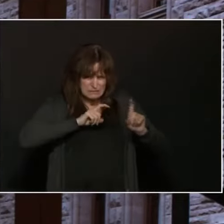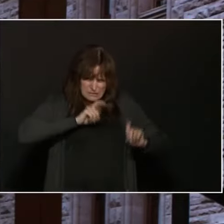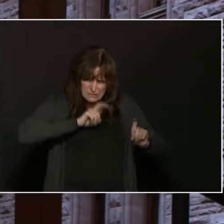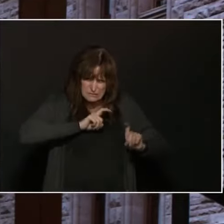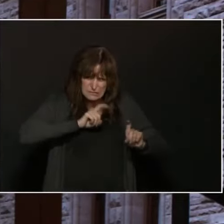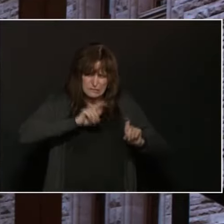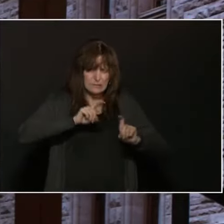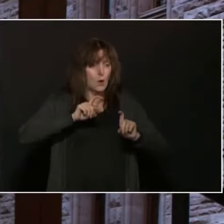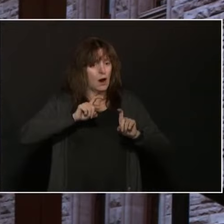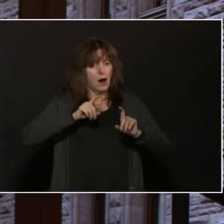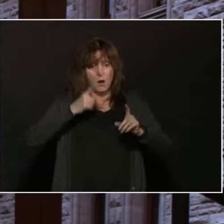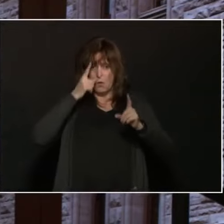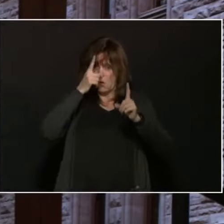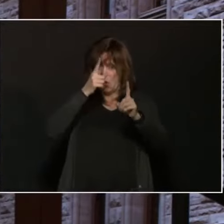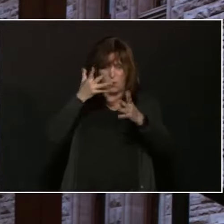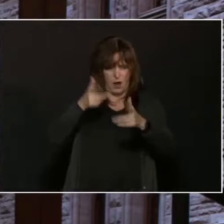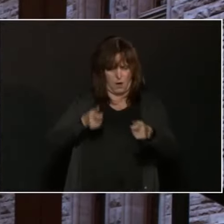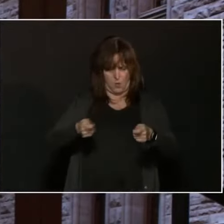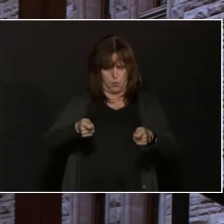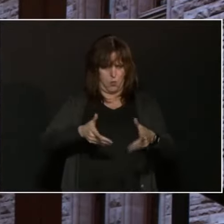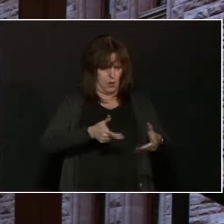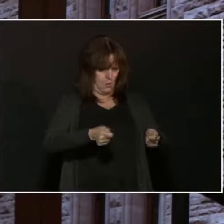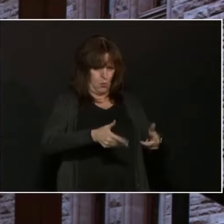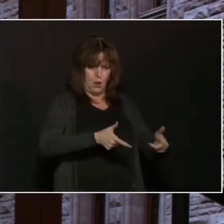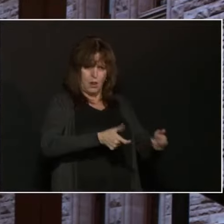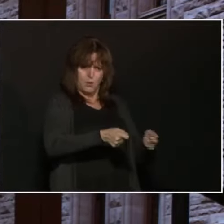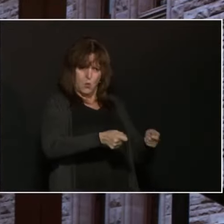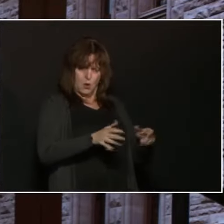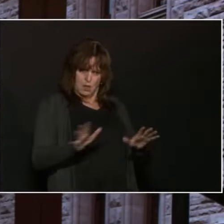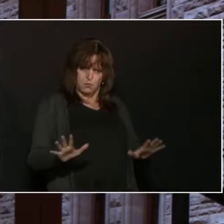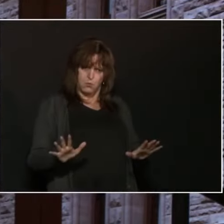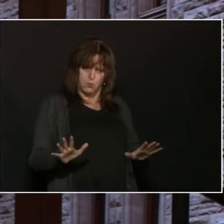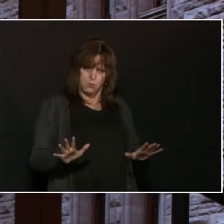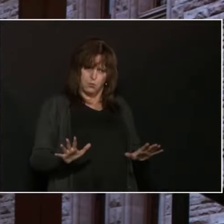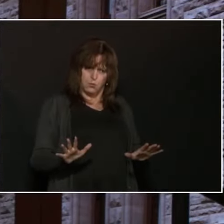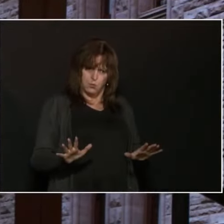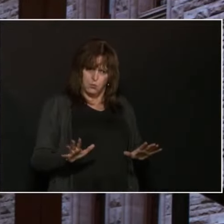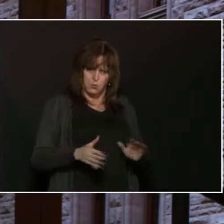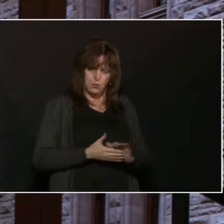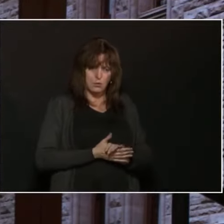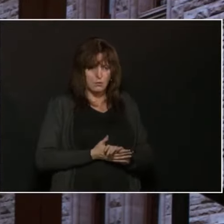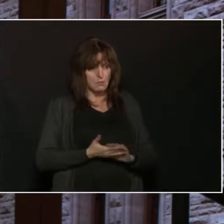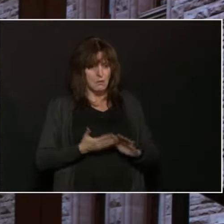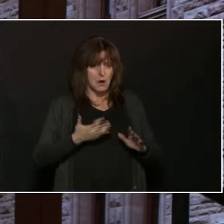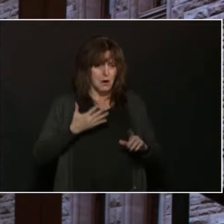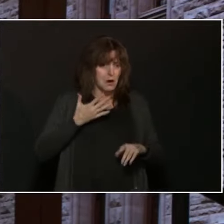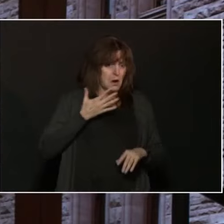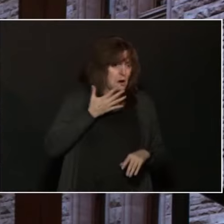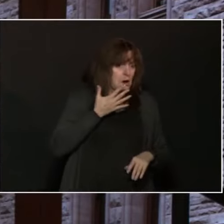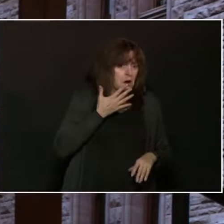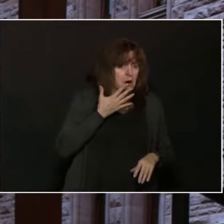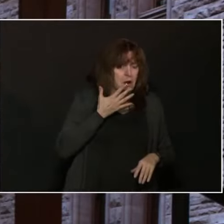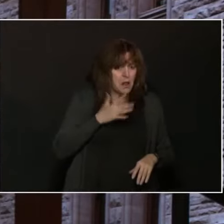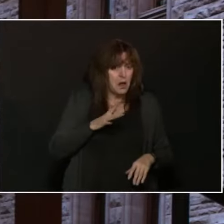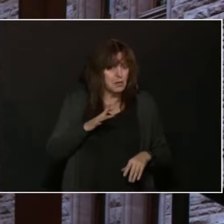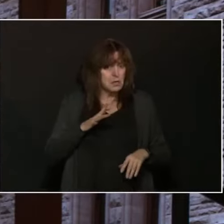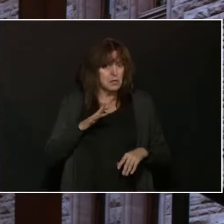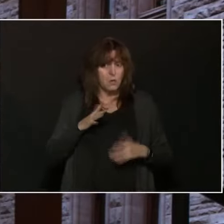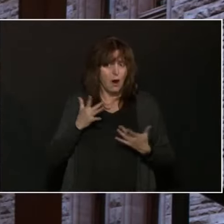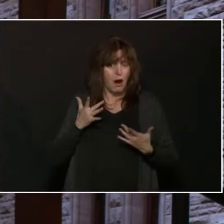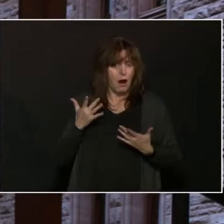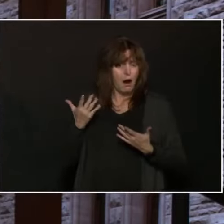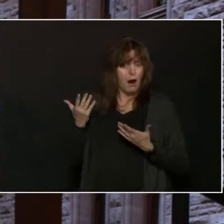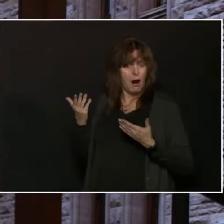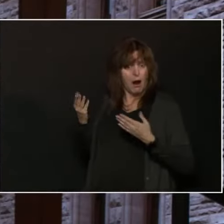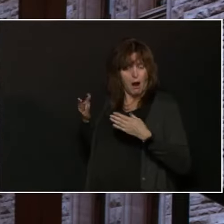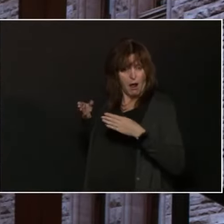keep the percents down as we have so far. And it may have been fortuitous that our lockdown on Boxing Day, as well as the stay-at-home,